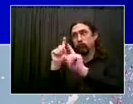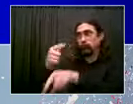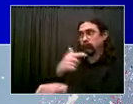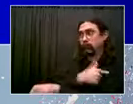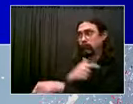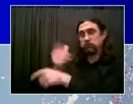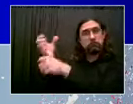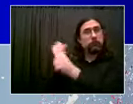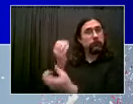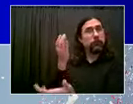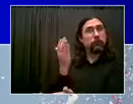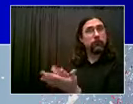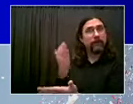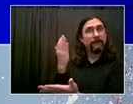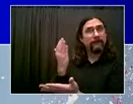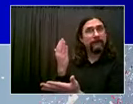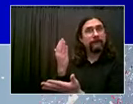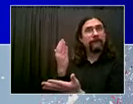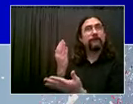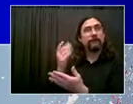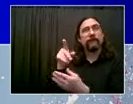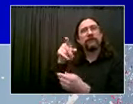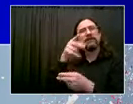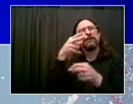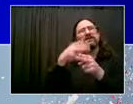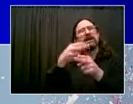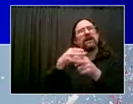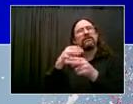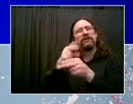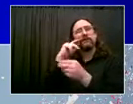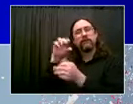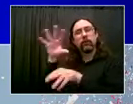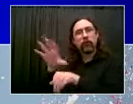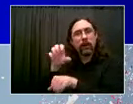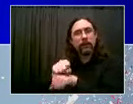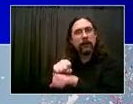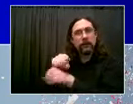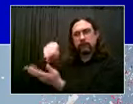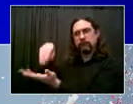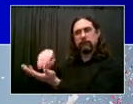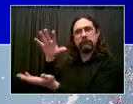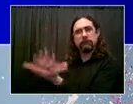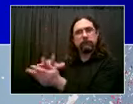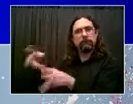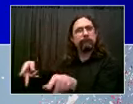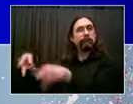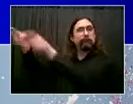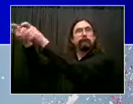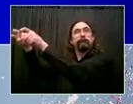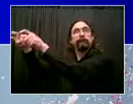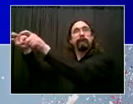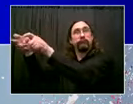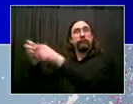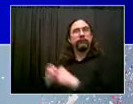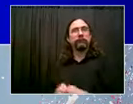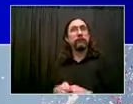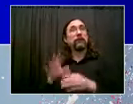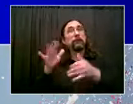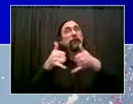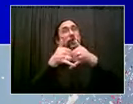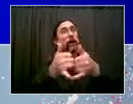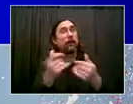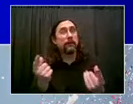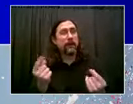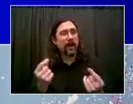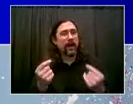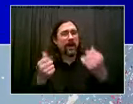beginning of July. What kind of prizes are we talking about? Staycation packages, think about that. Everyone's been at home a